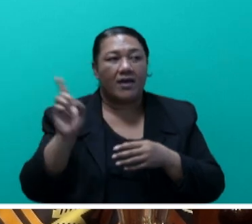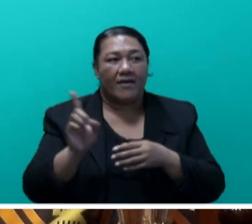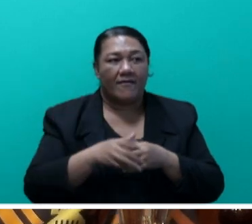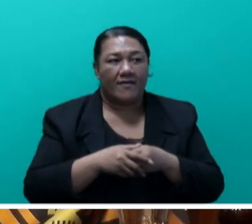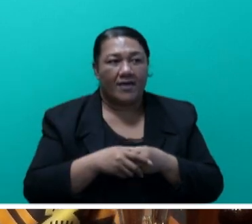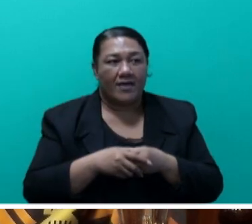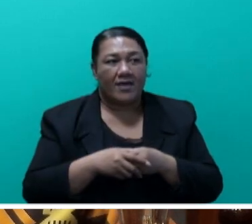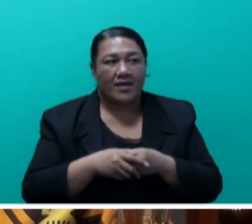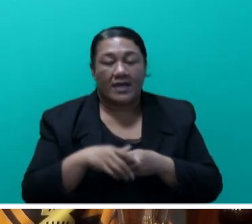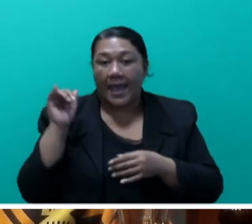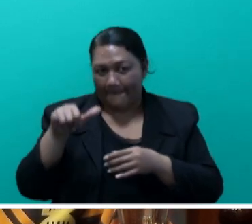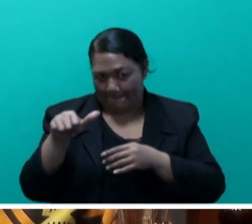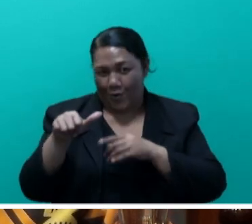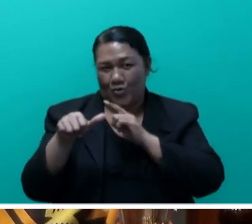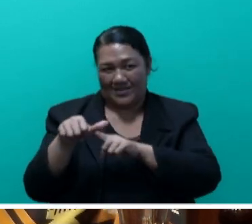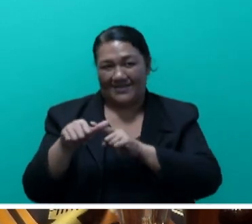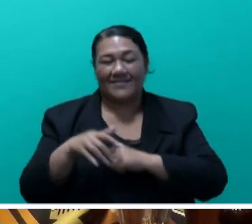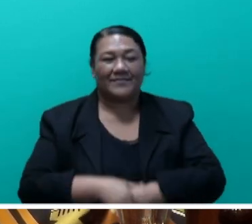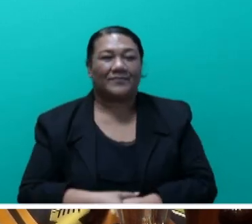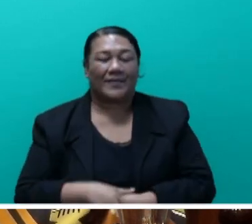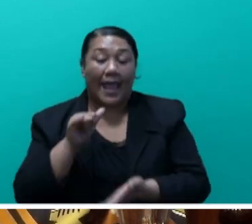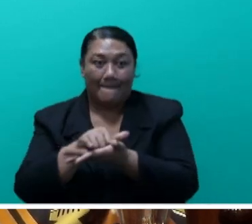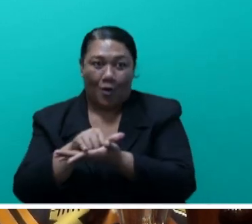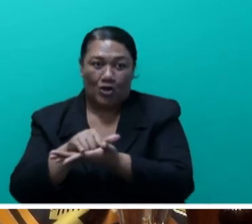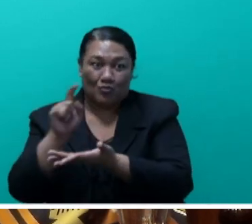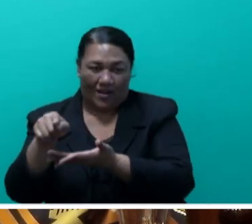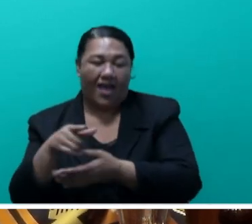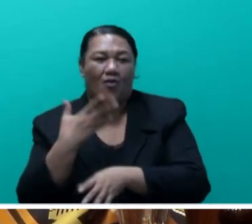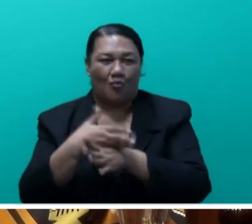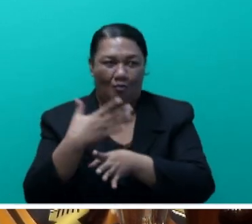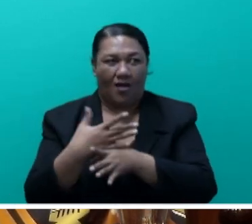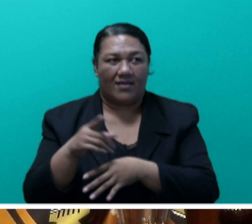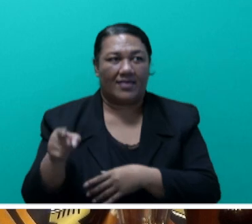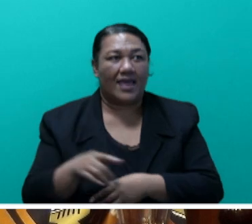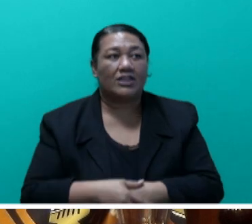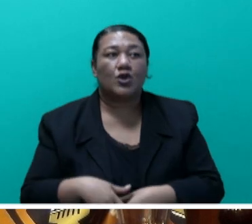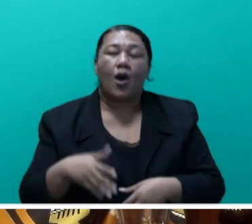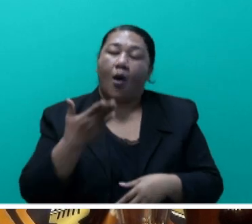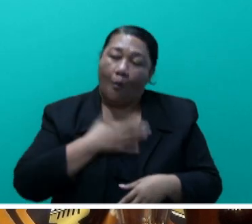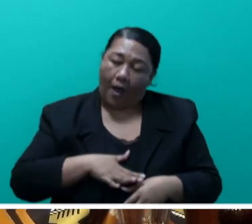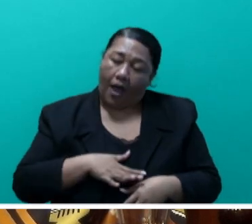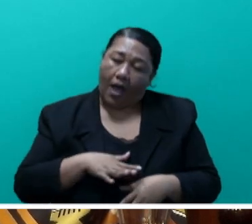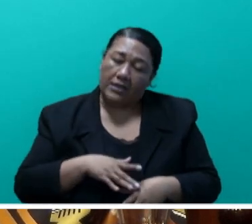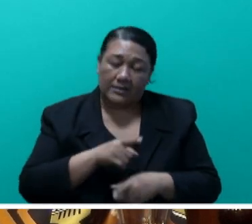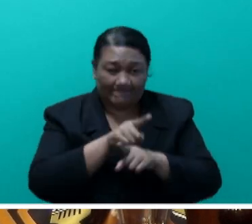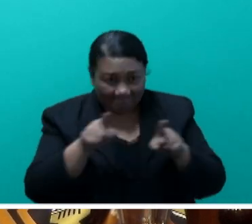airstrip airport. So I'd like to ask the House to pay tribute to these